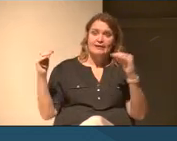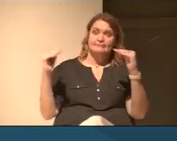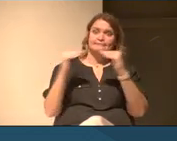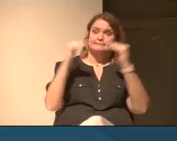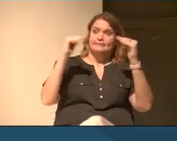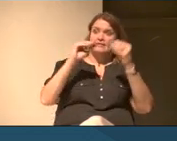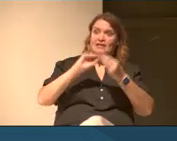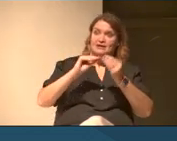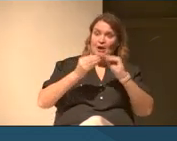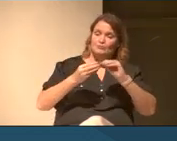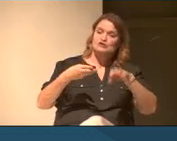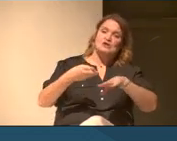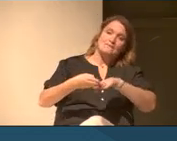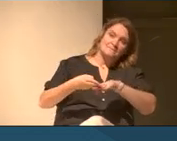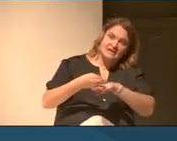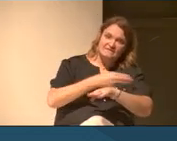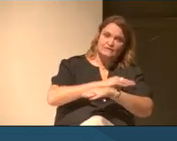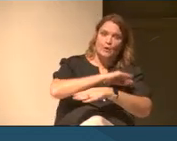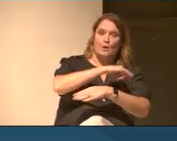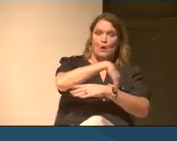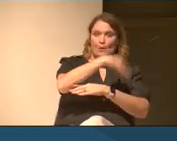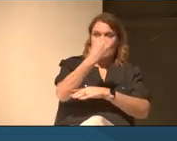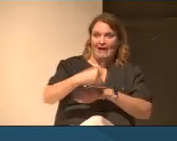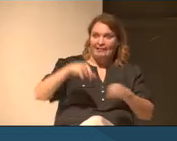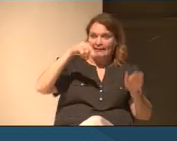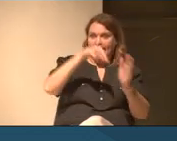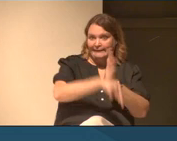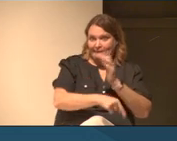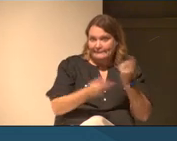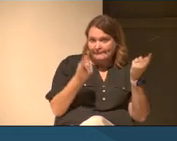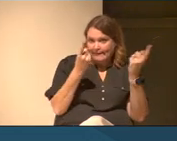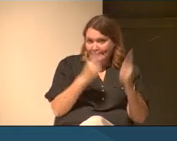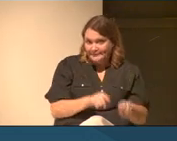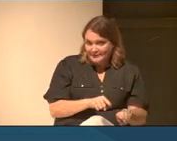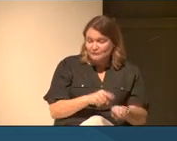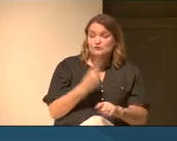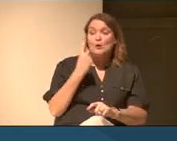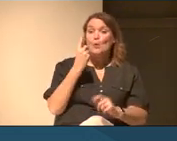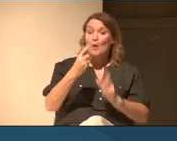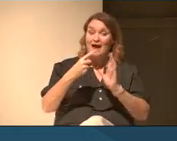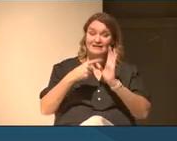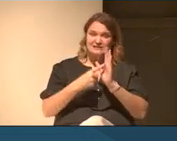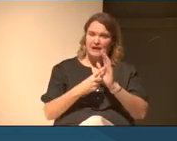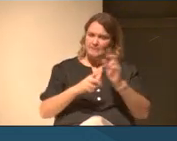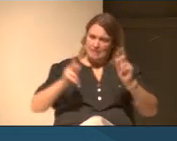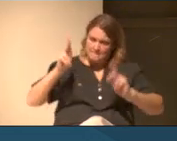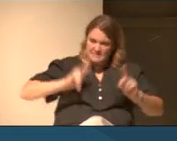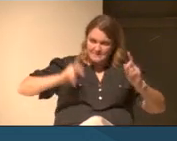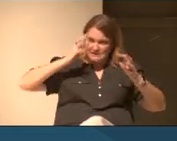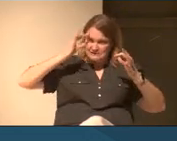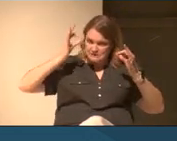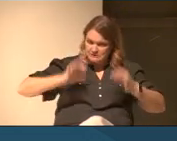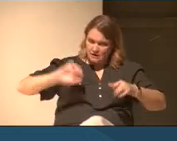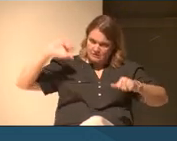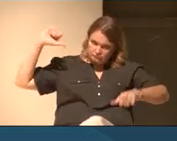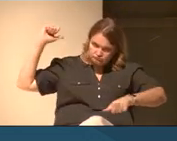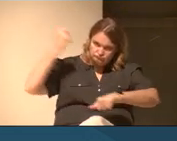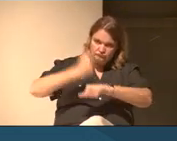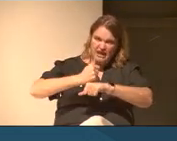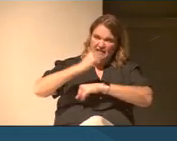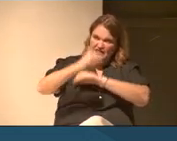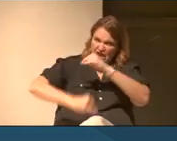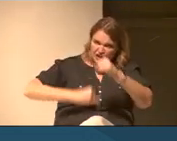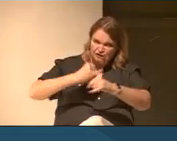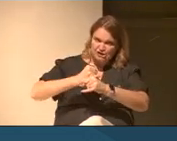before commercial whaling began. So that's one example where humans got together, they formed something called the International